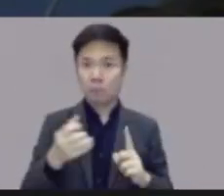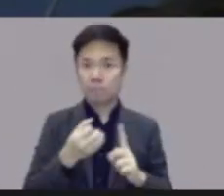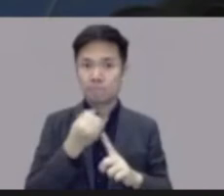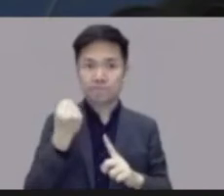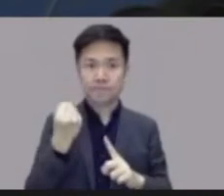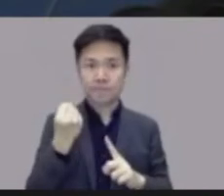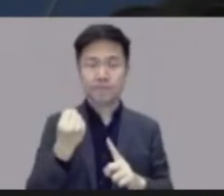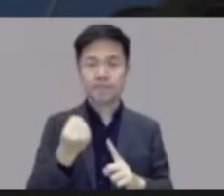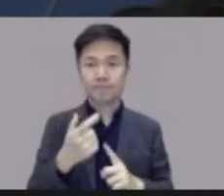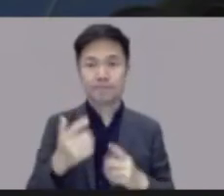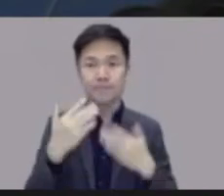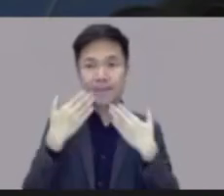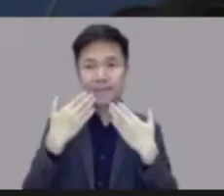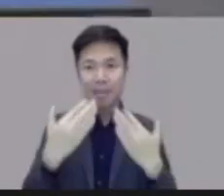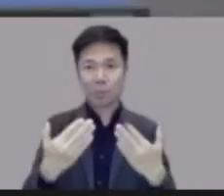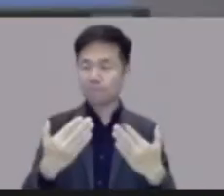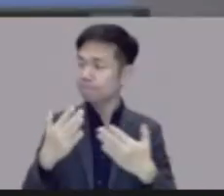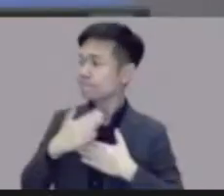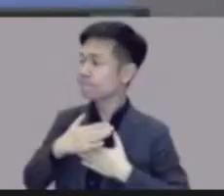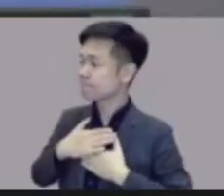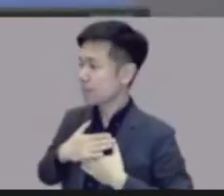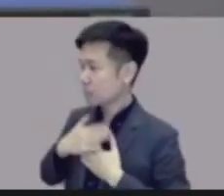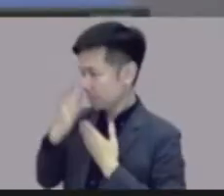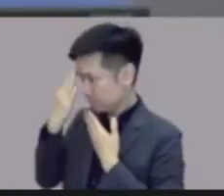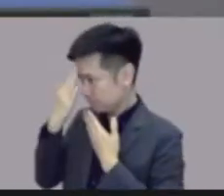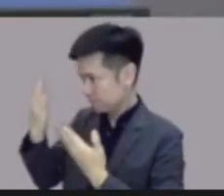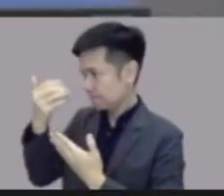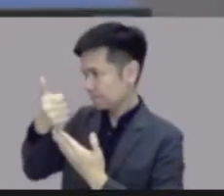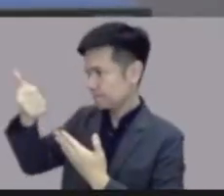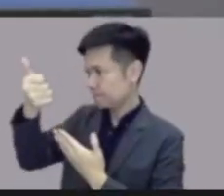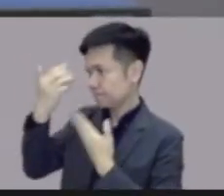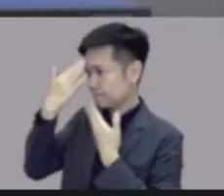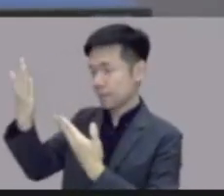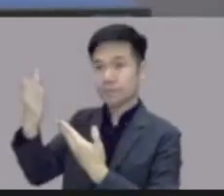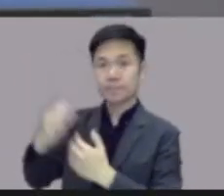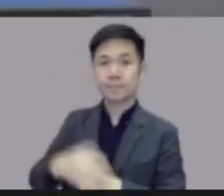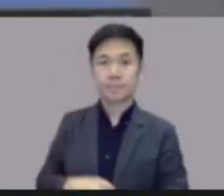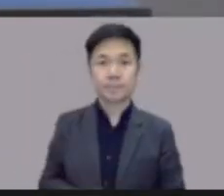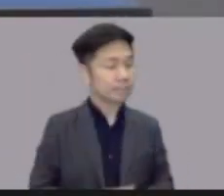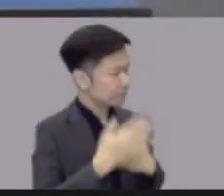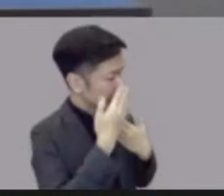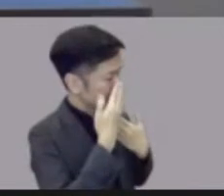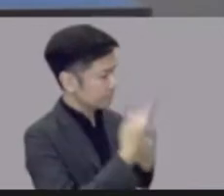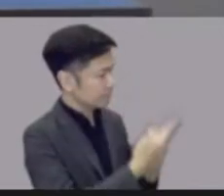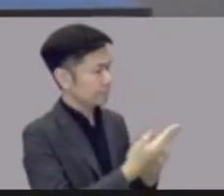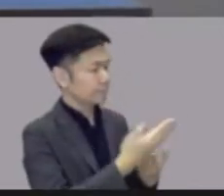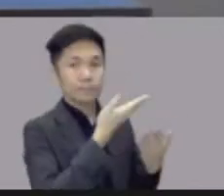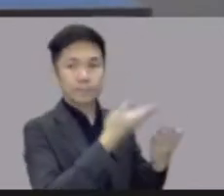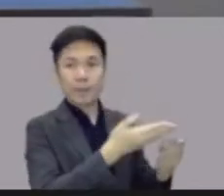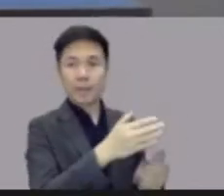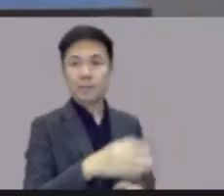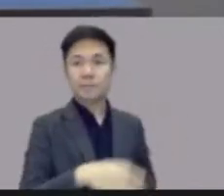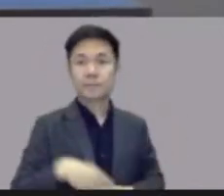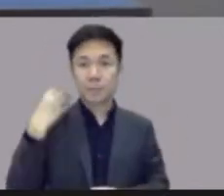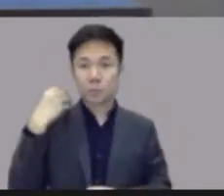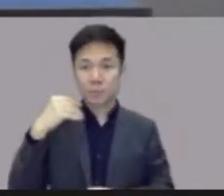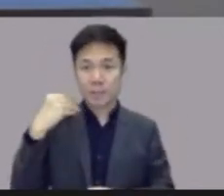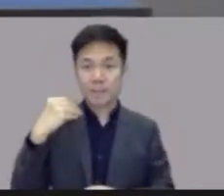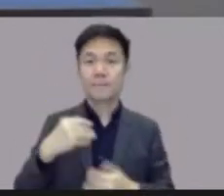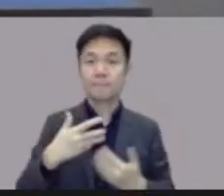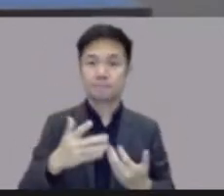I thank you Mr chairman I thank the distinguished delegate of Tajikistan for his